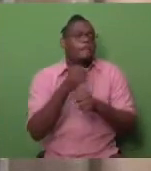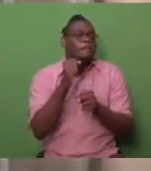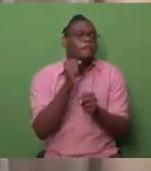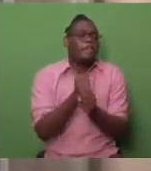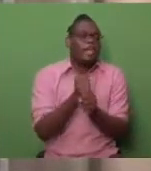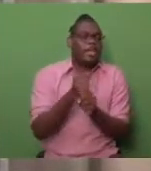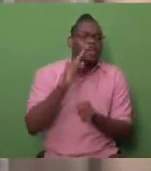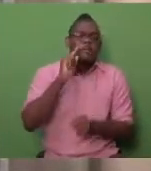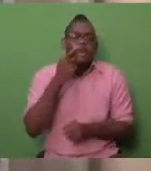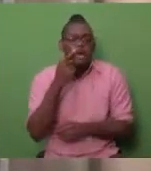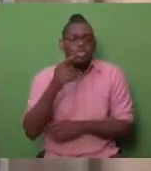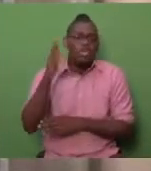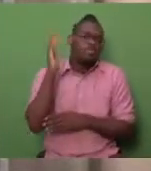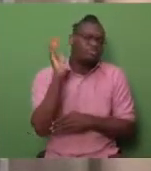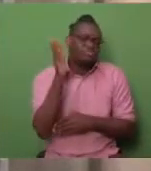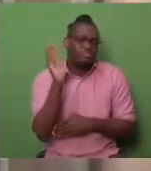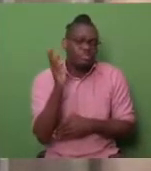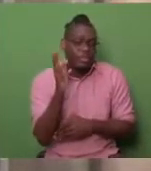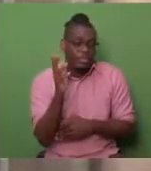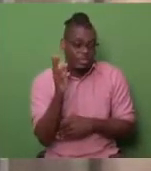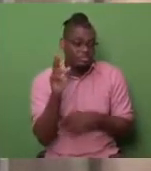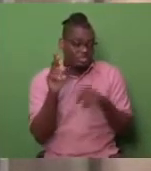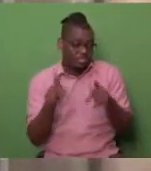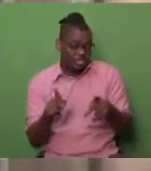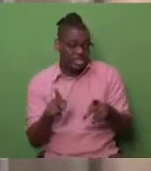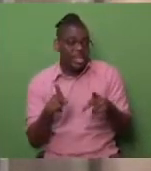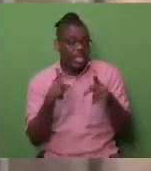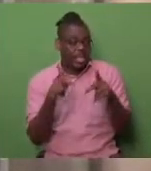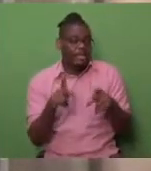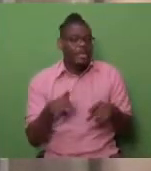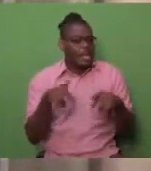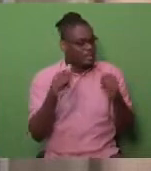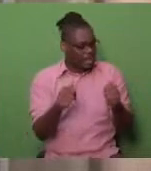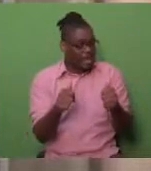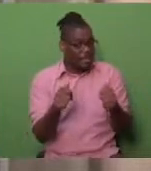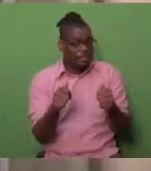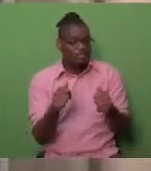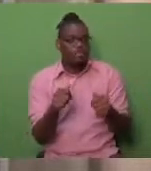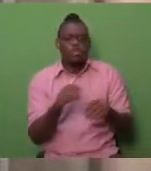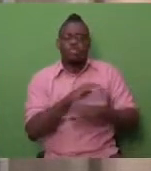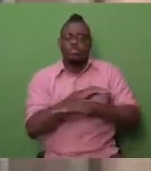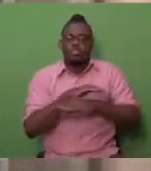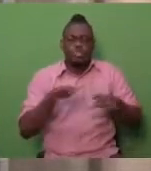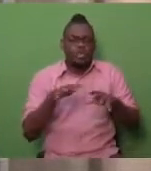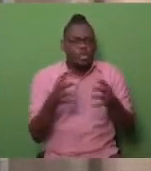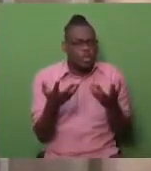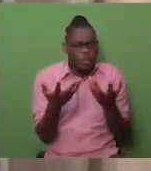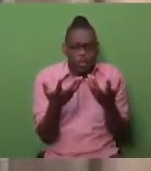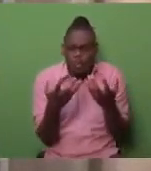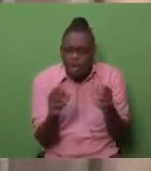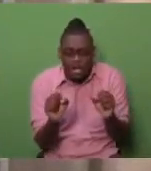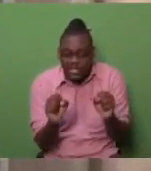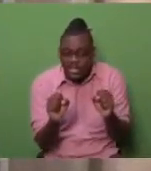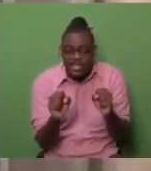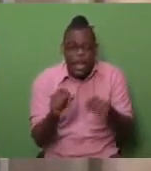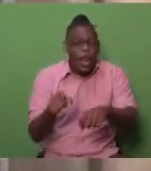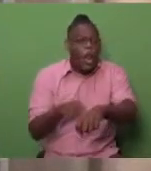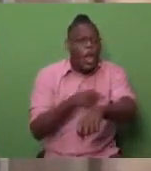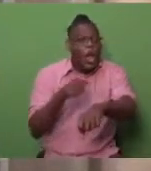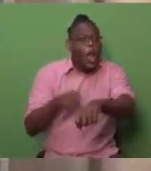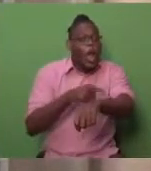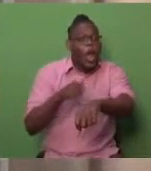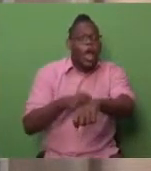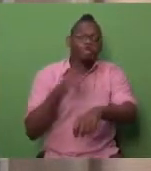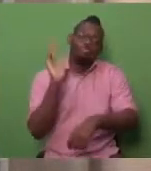intention to make any long, boring speech, but I think this is a very important debate and I thank you for the opportunity to